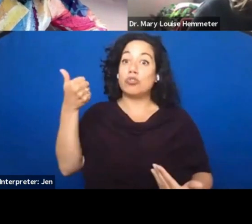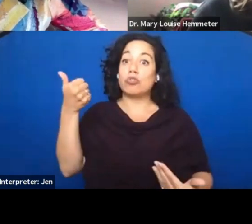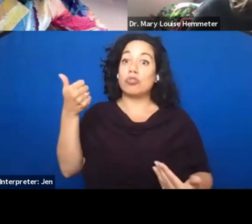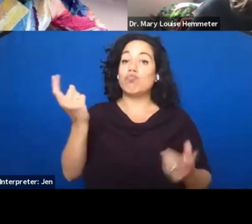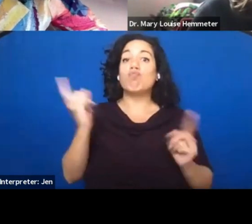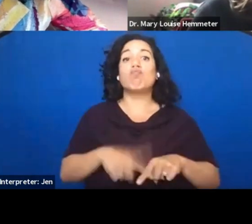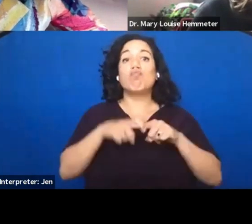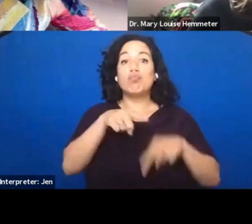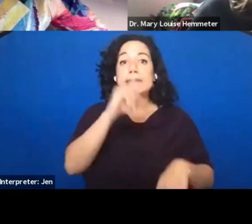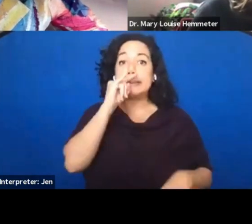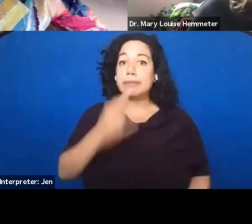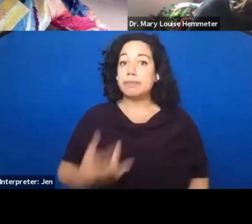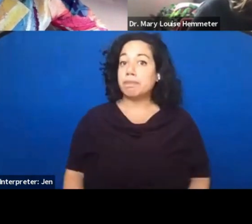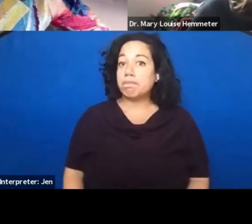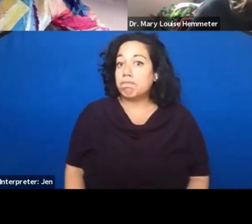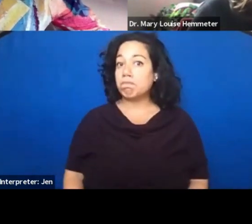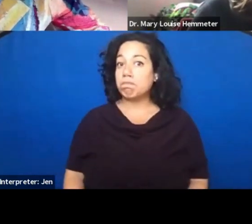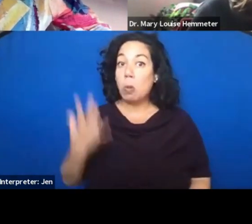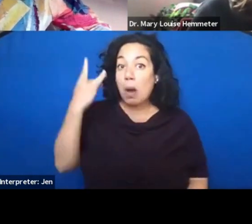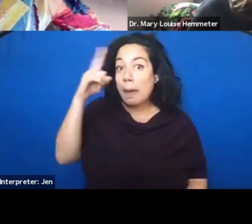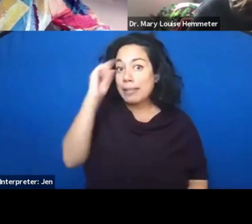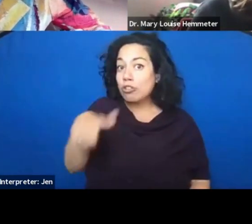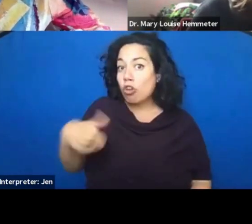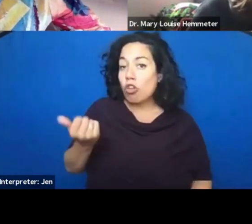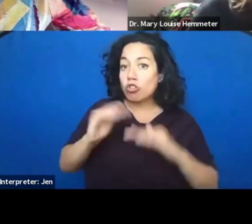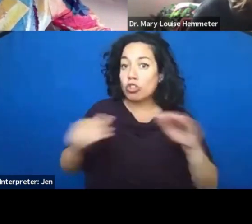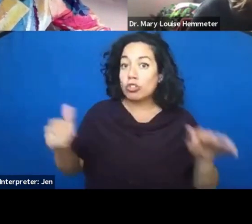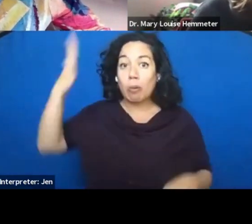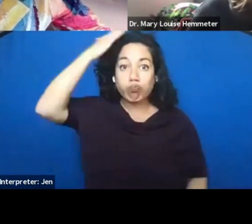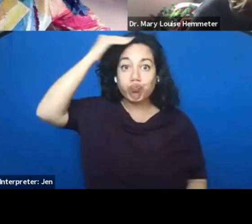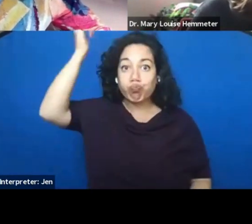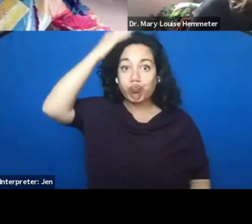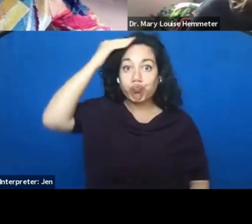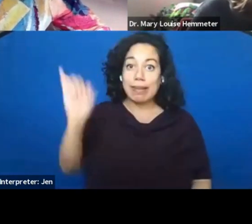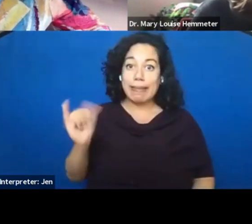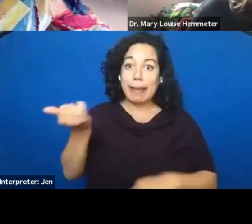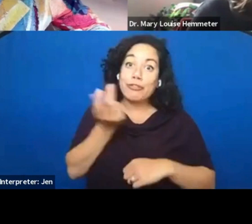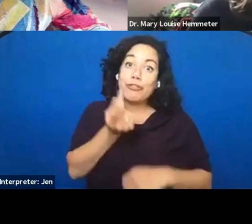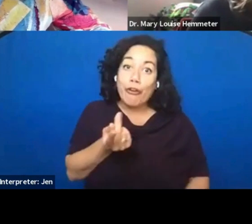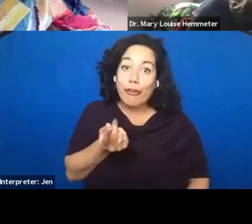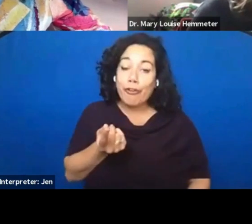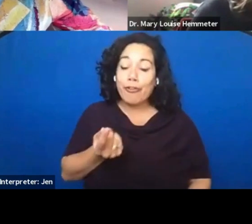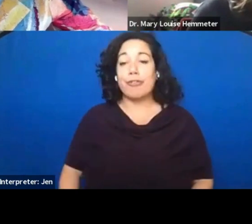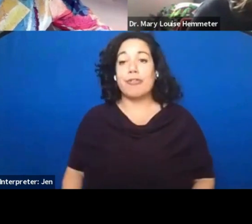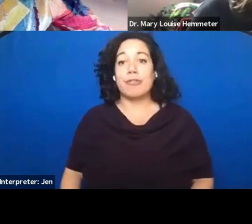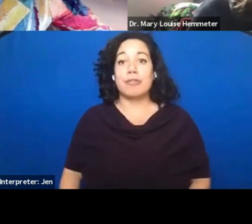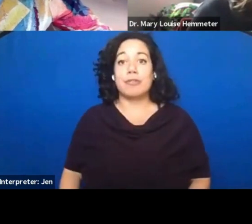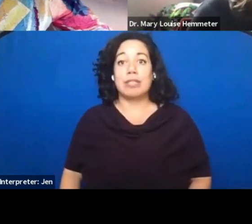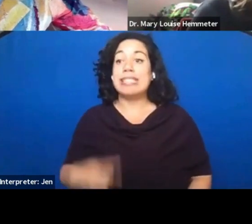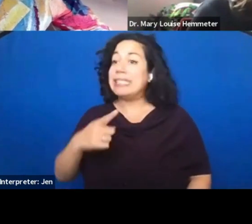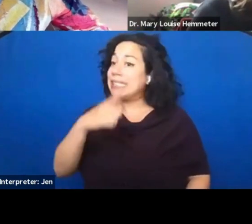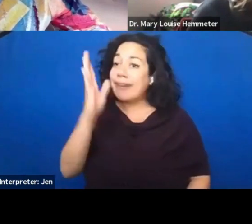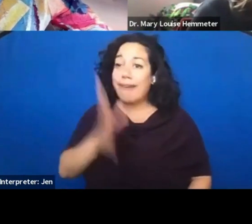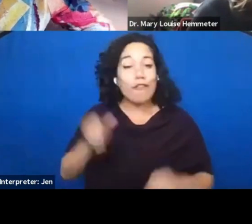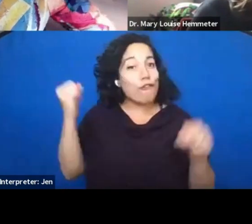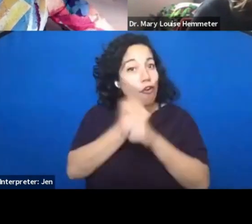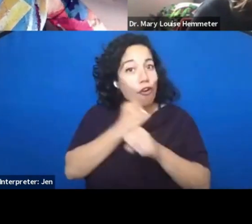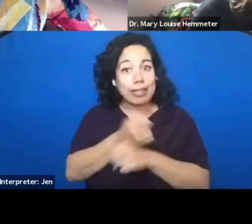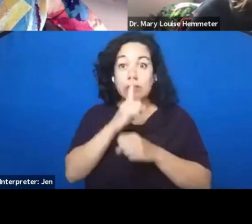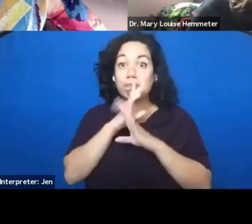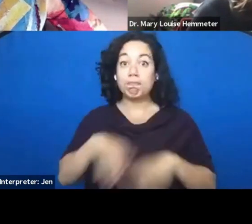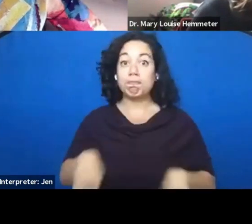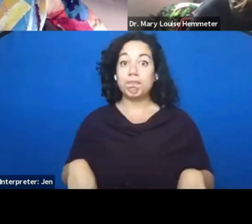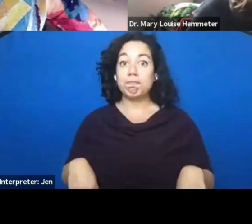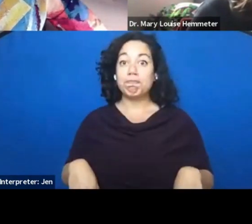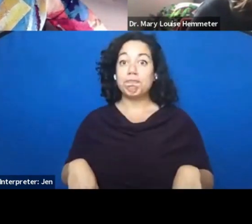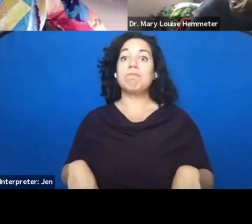this child simply because other children were petting him like a puppy. He never fought back and he was so quiet, but